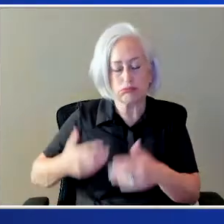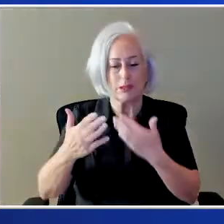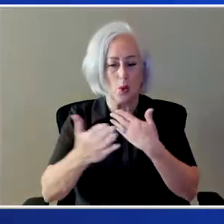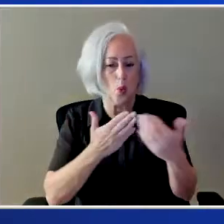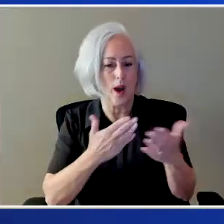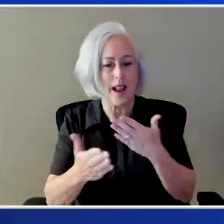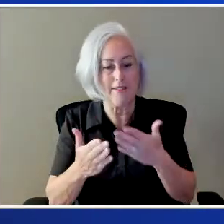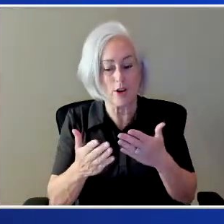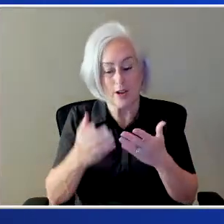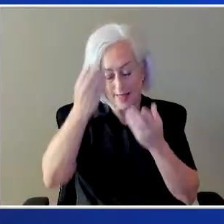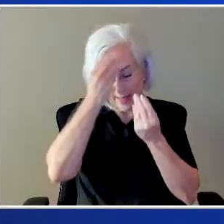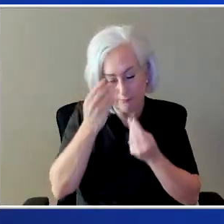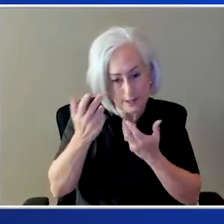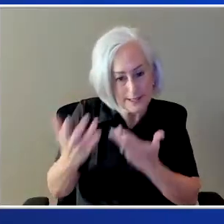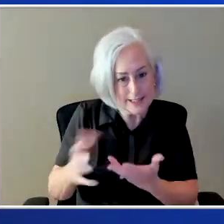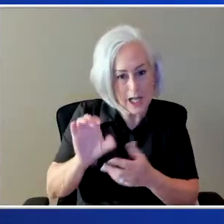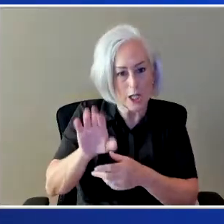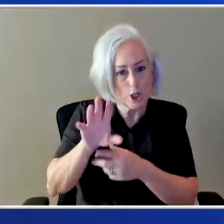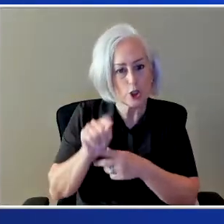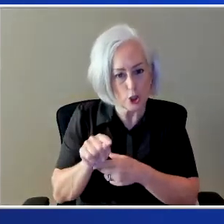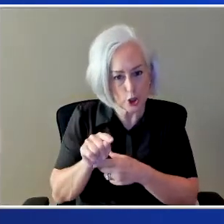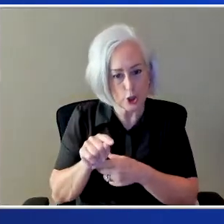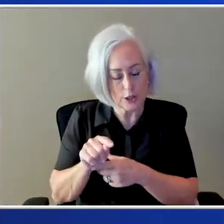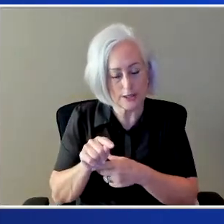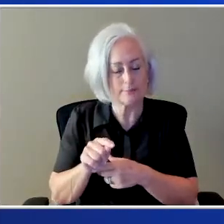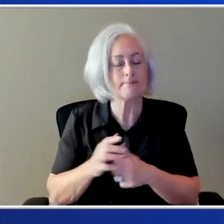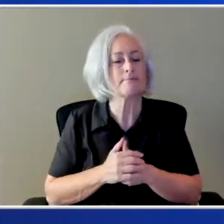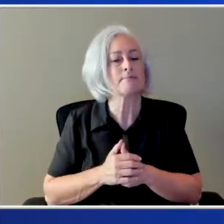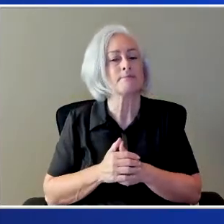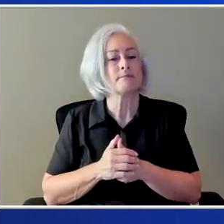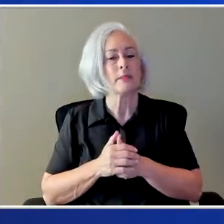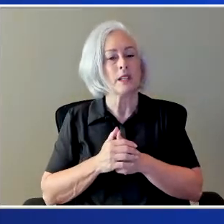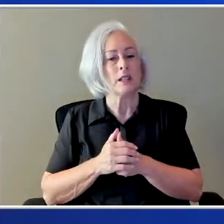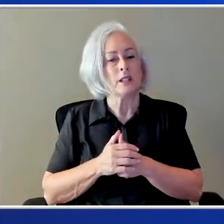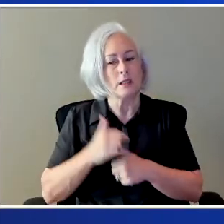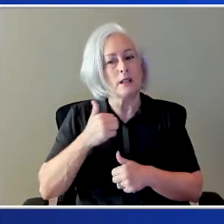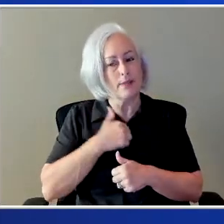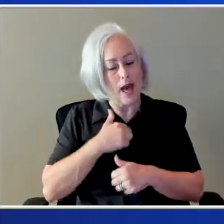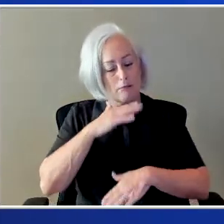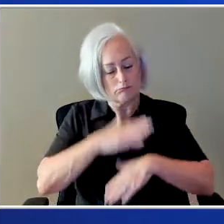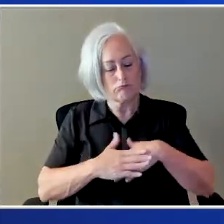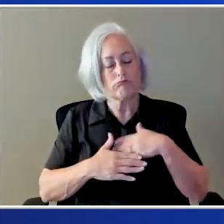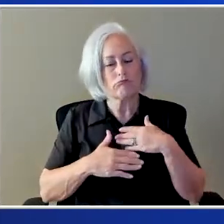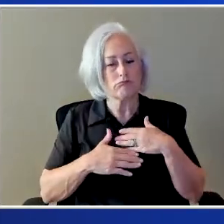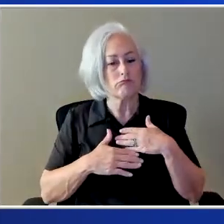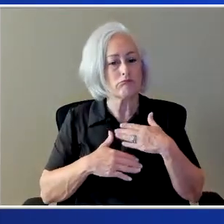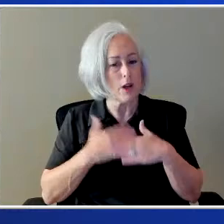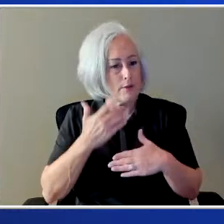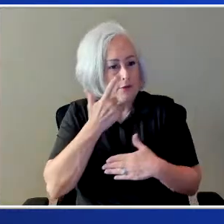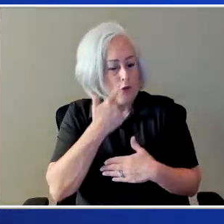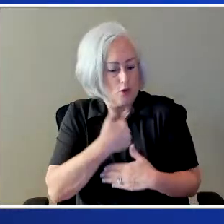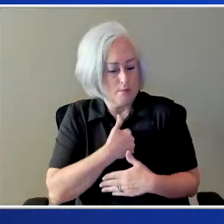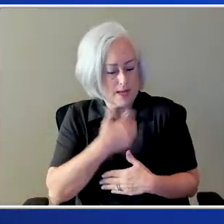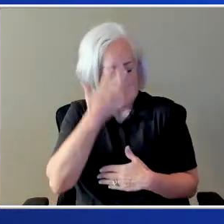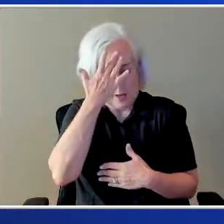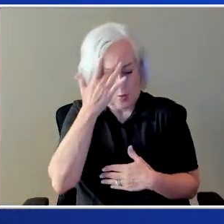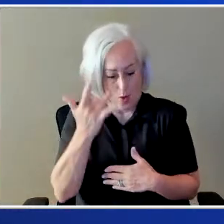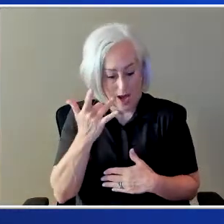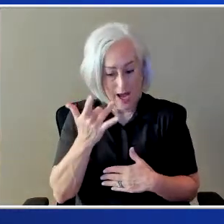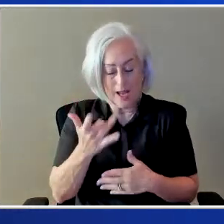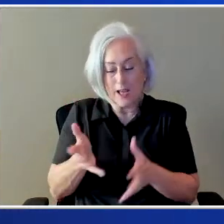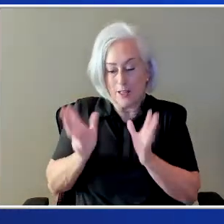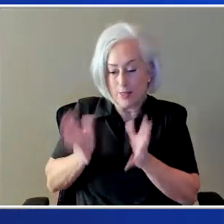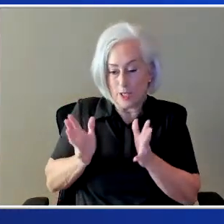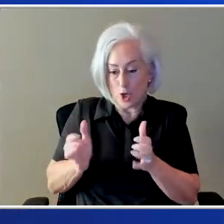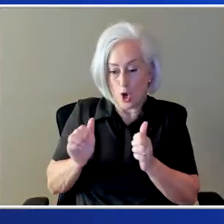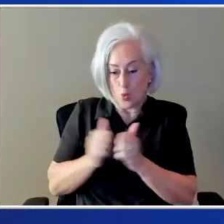talk him through it. And that was a comfort to us as family, just because not only are they talking to him and making him